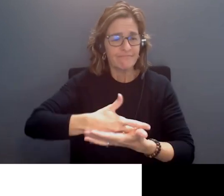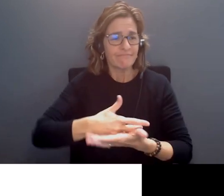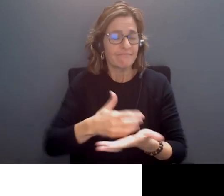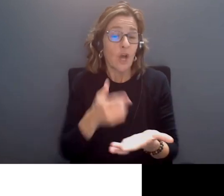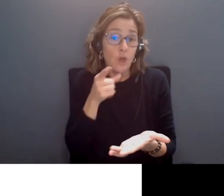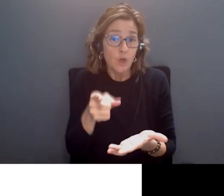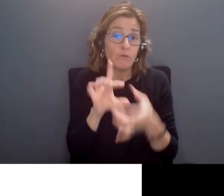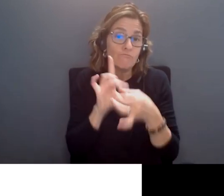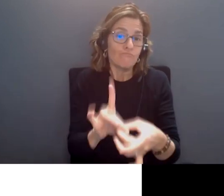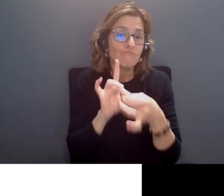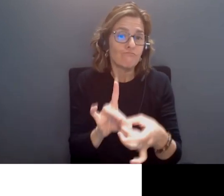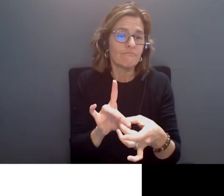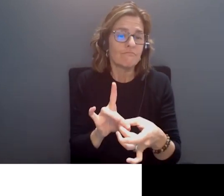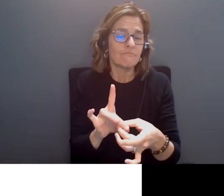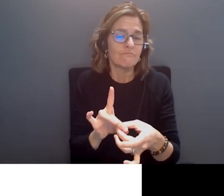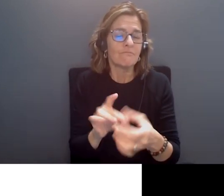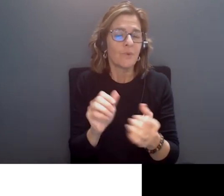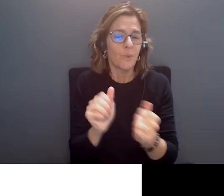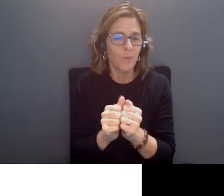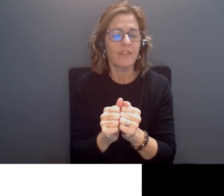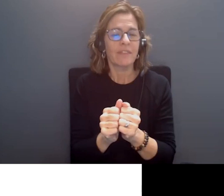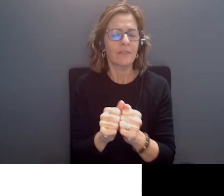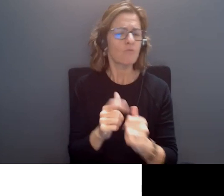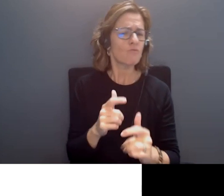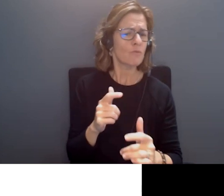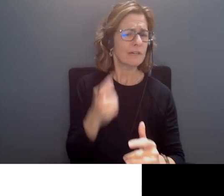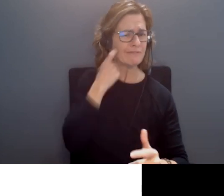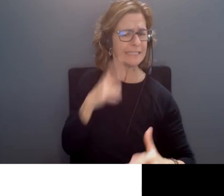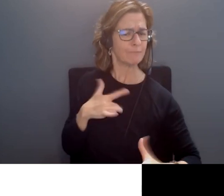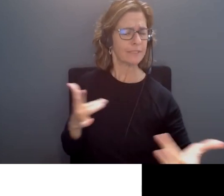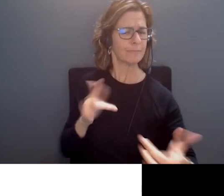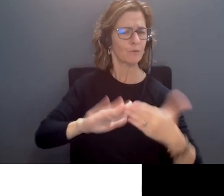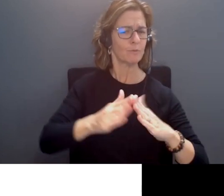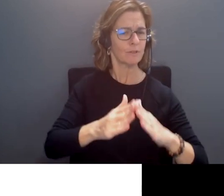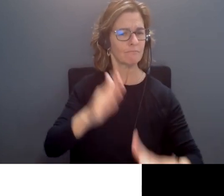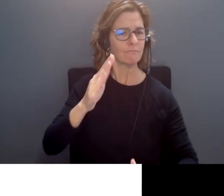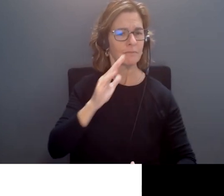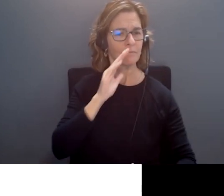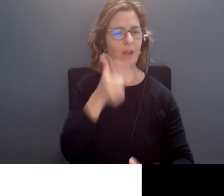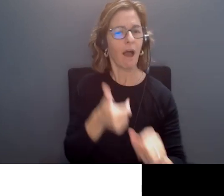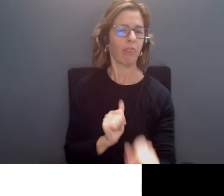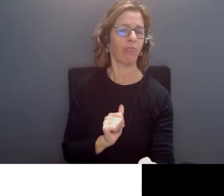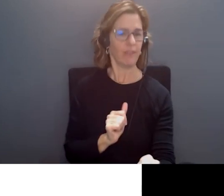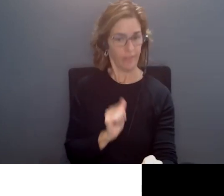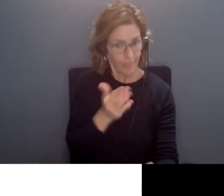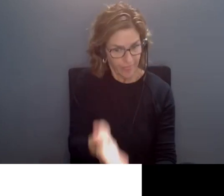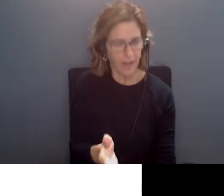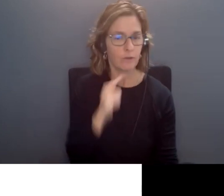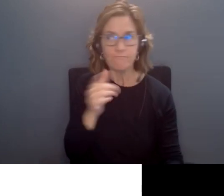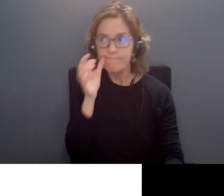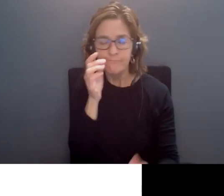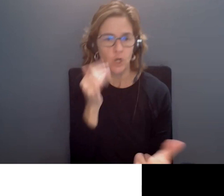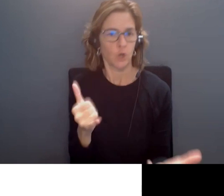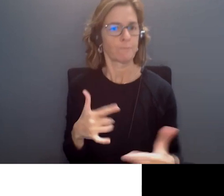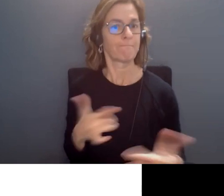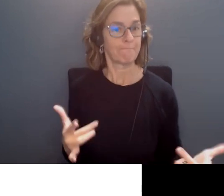in touch with relevant issues happening in your community locally. If you've started sharing success stories on